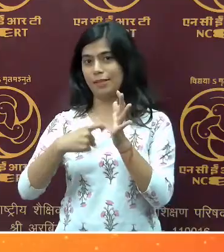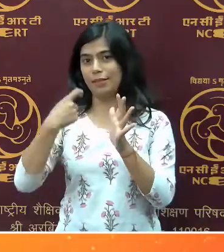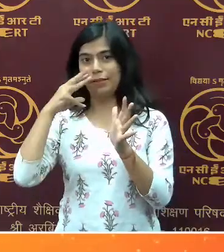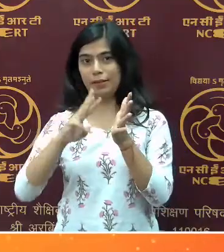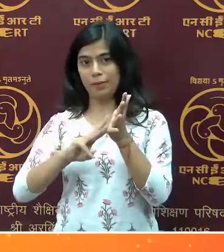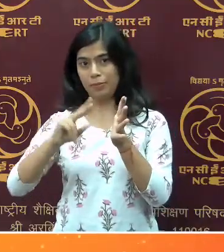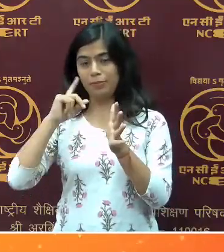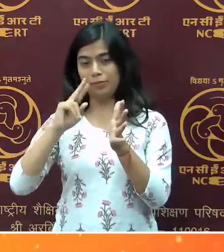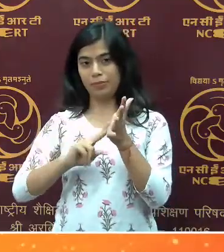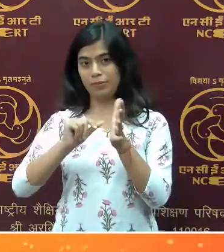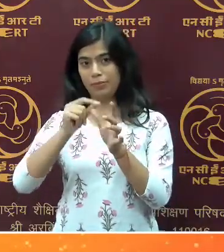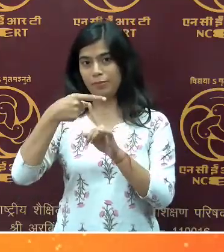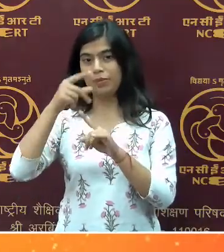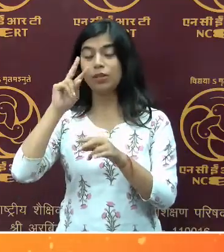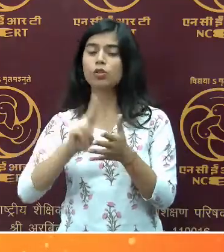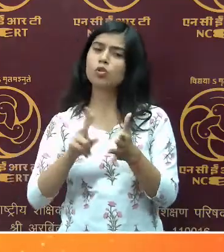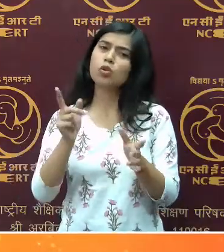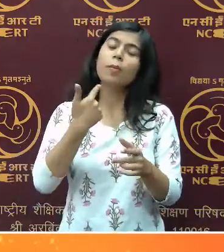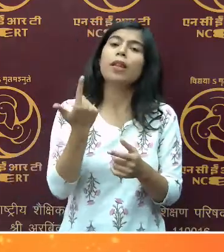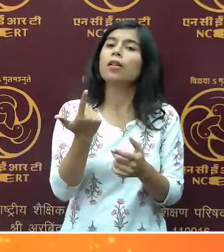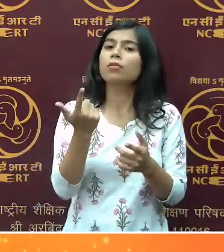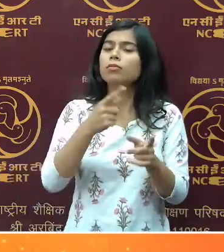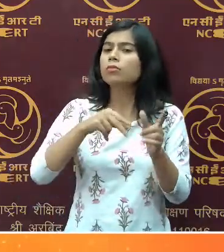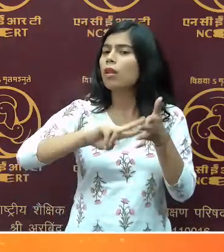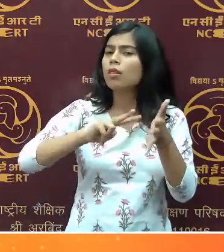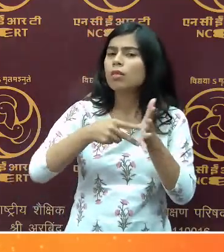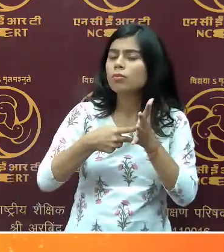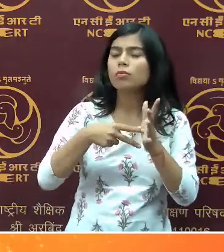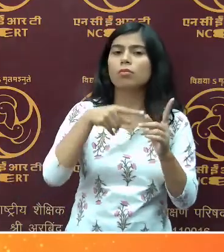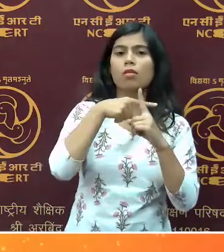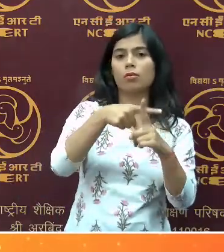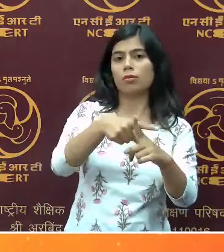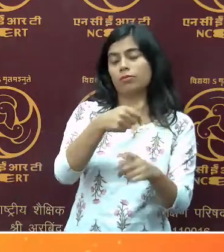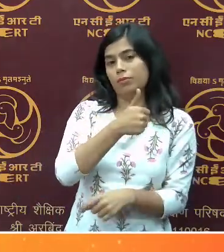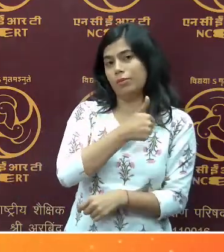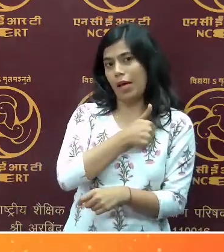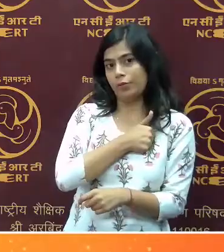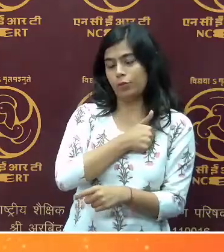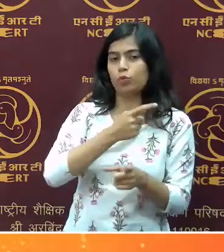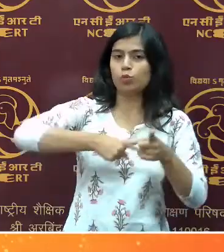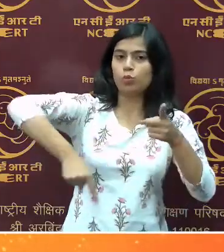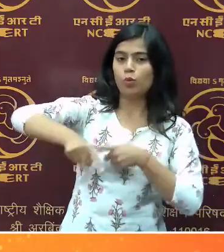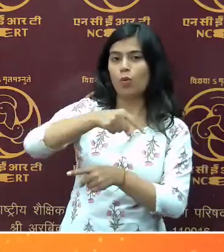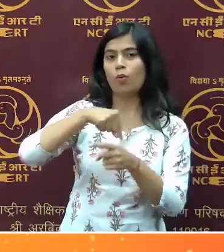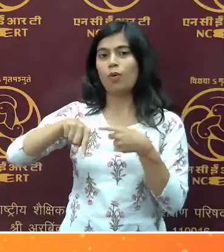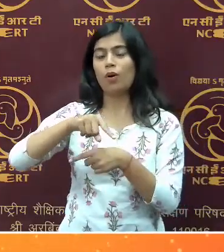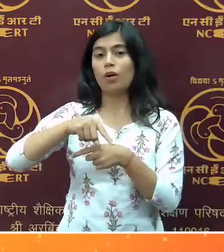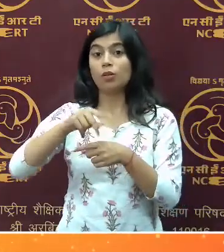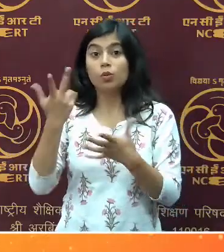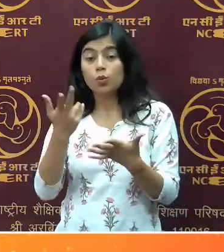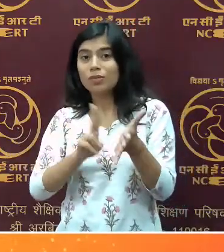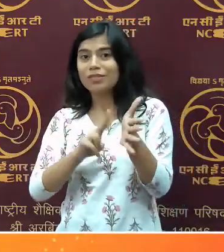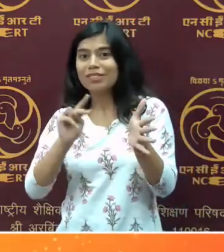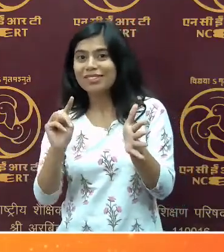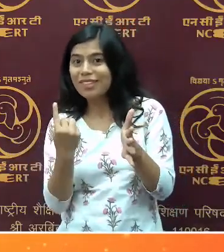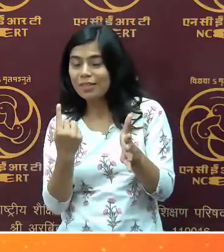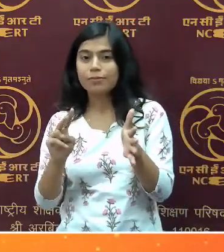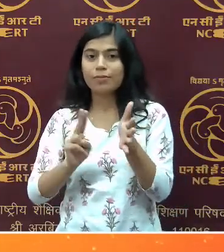positive attitude to bring everyone in the mainstream of the nation's life and development. Okay.